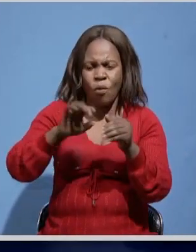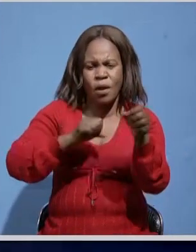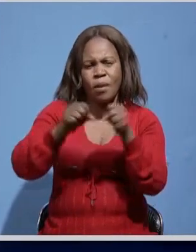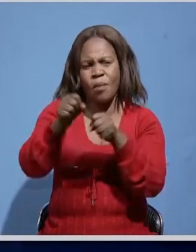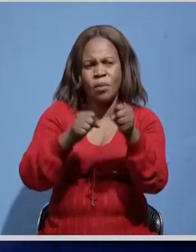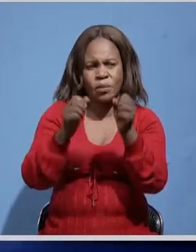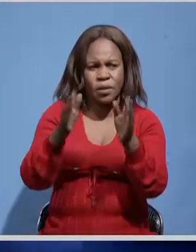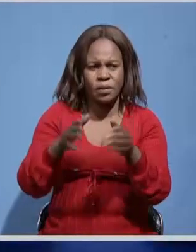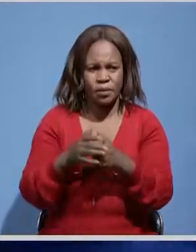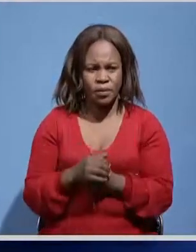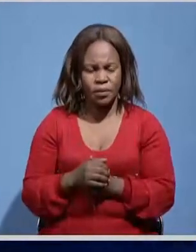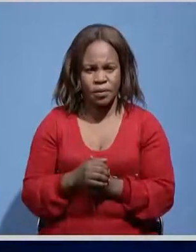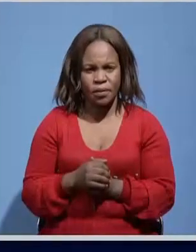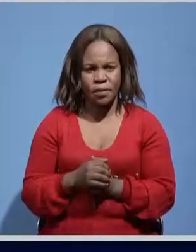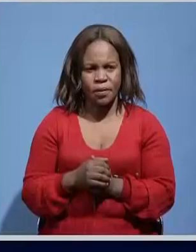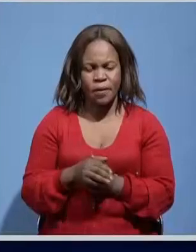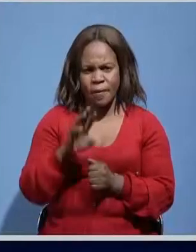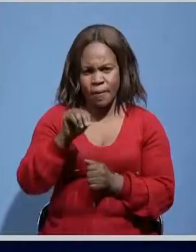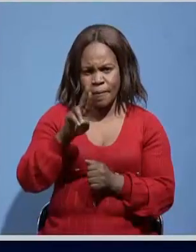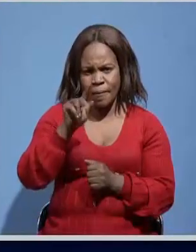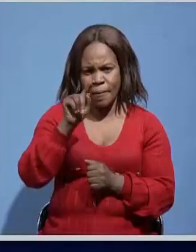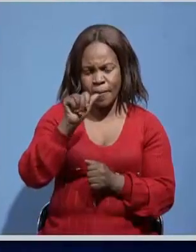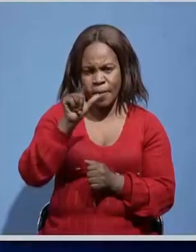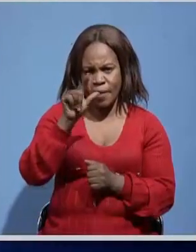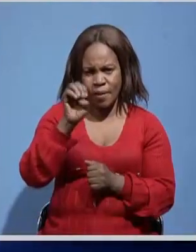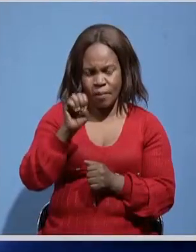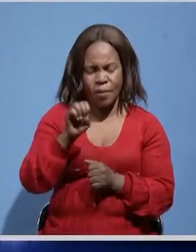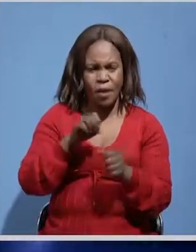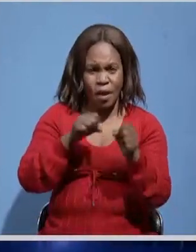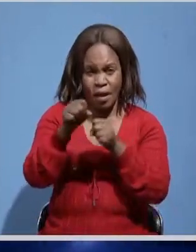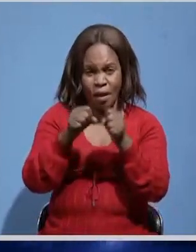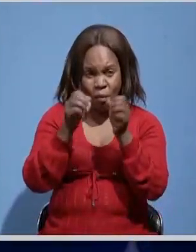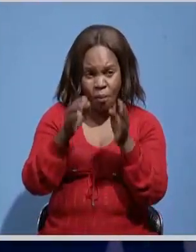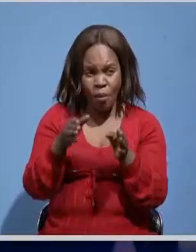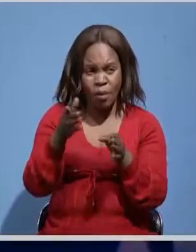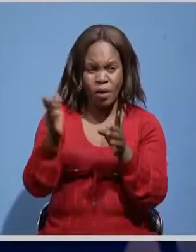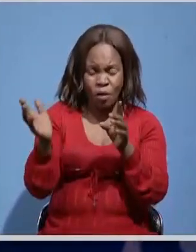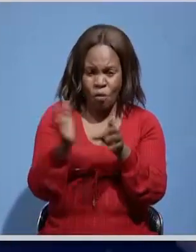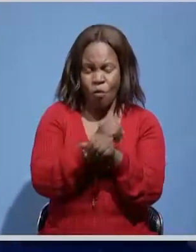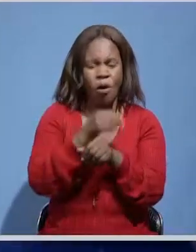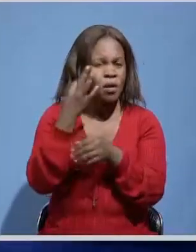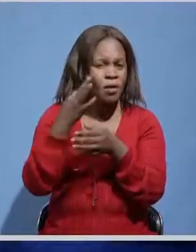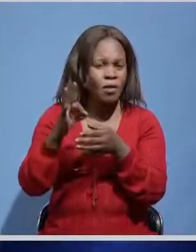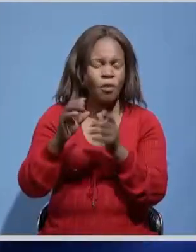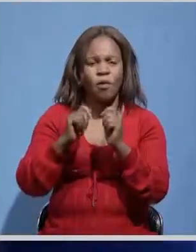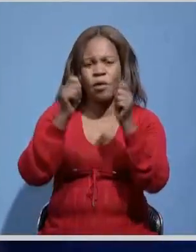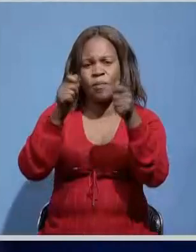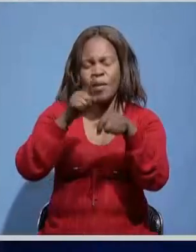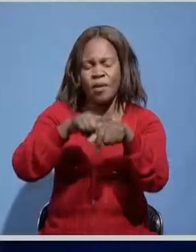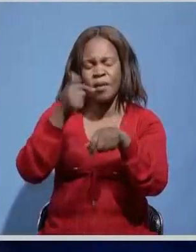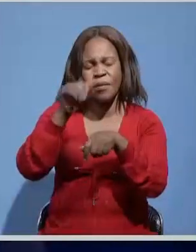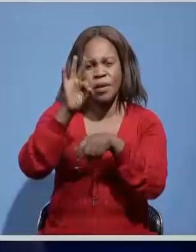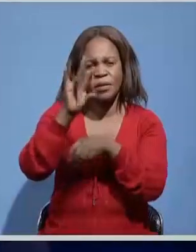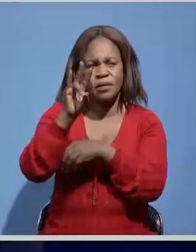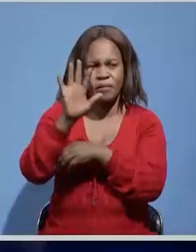boxers. Lucky Mutale, a flyweight and bantamweight boxer, won a gold medal during the